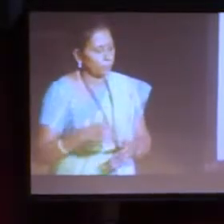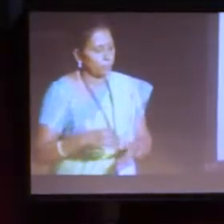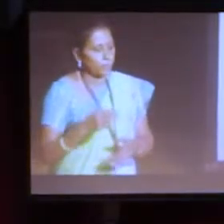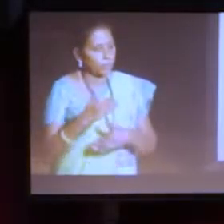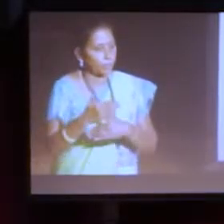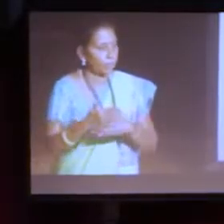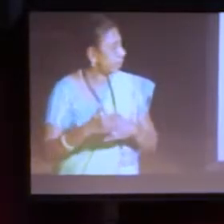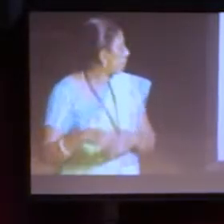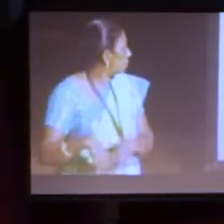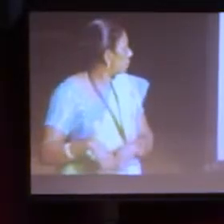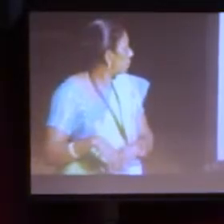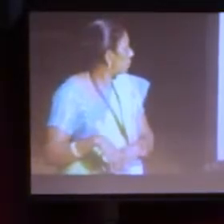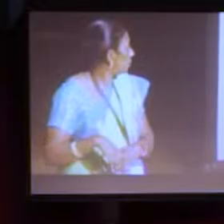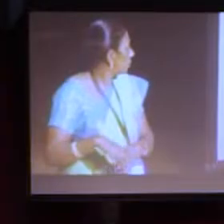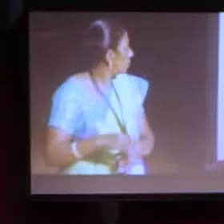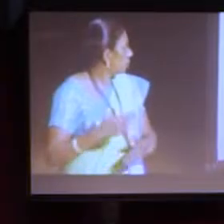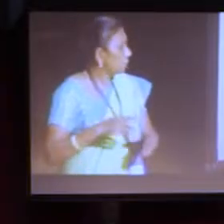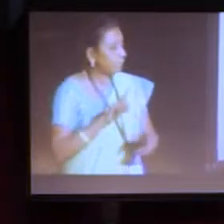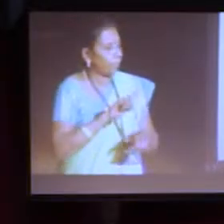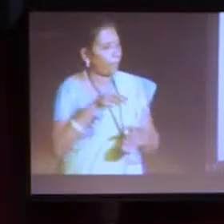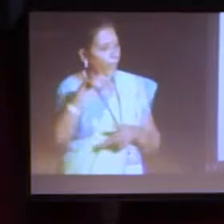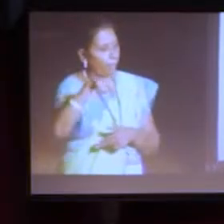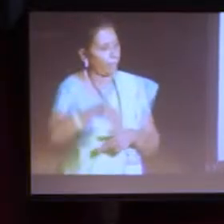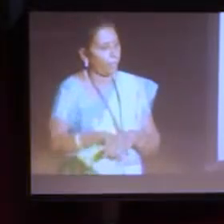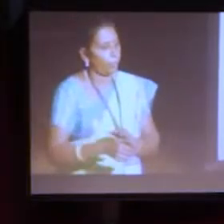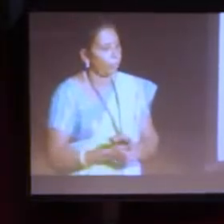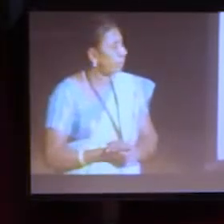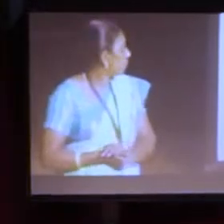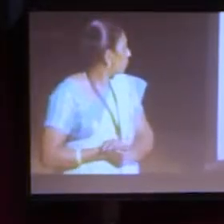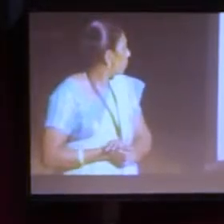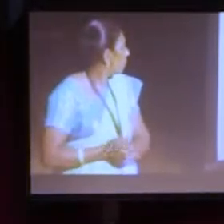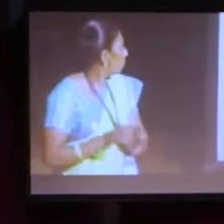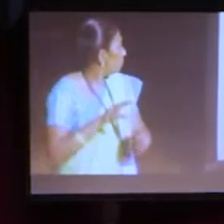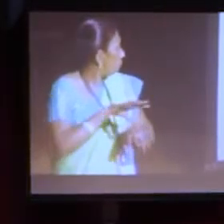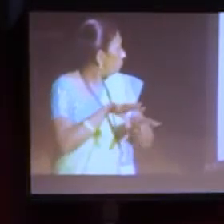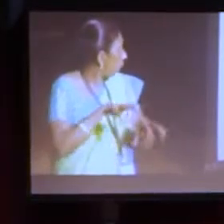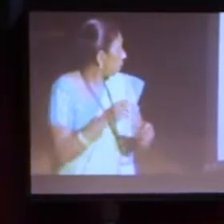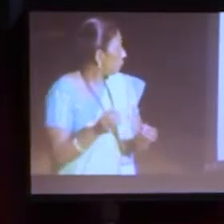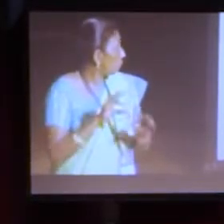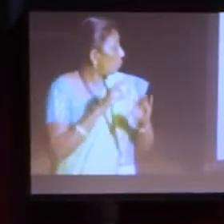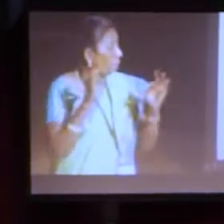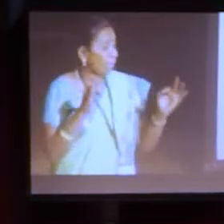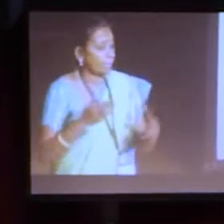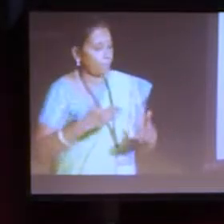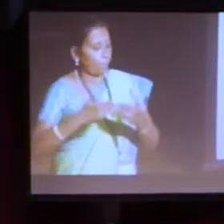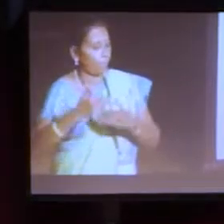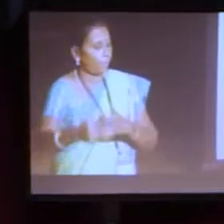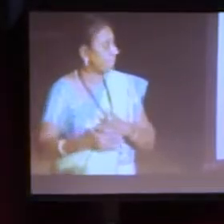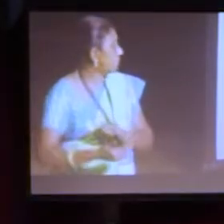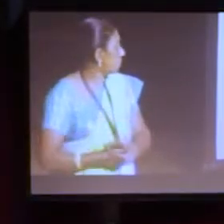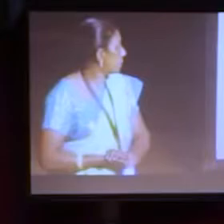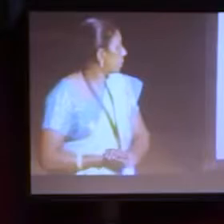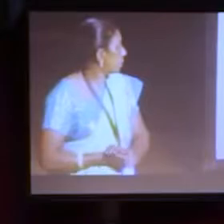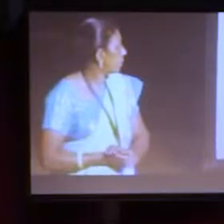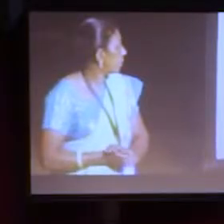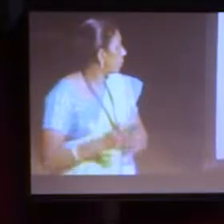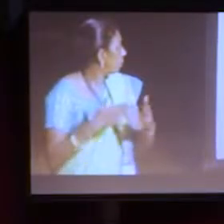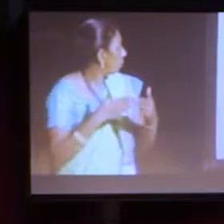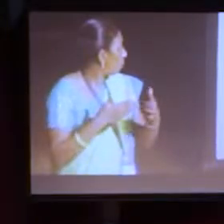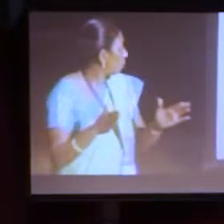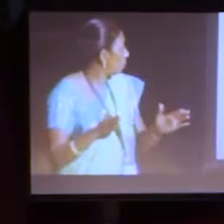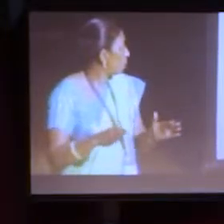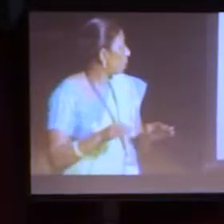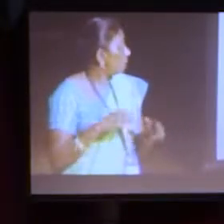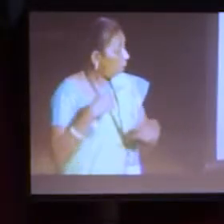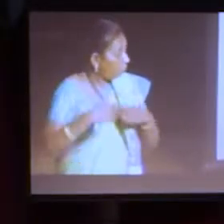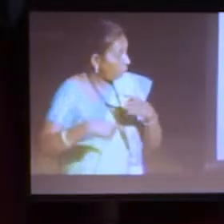you're using in front of you right now to find out all the magic that exists. In Windows,